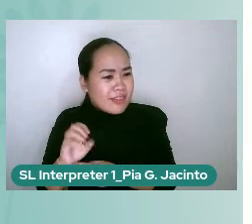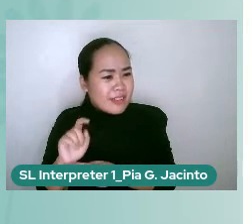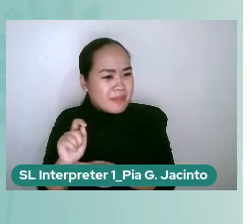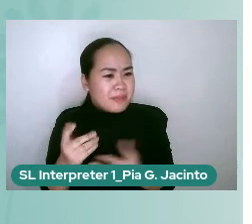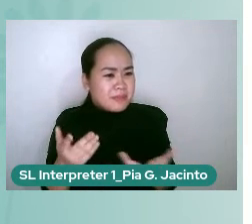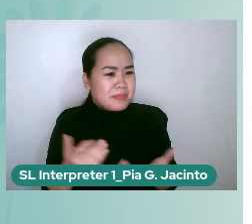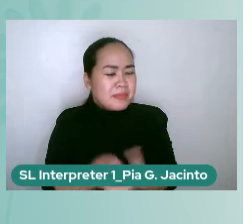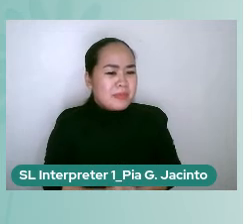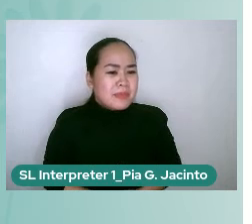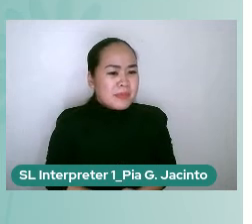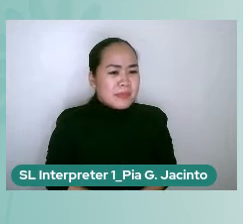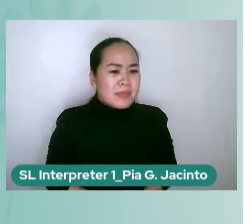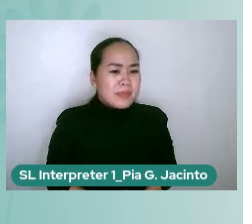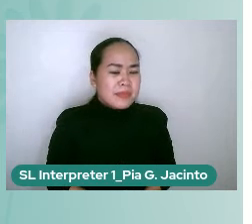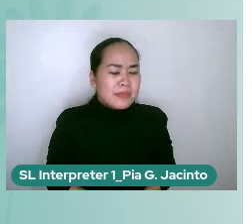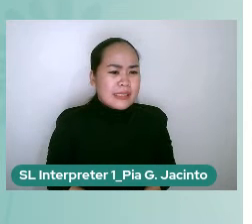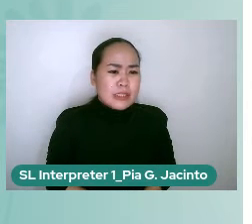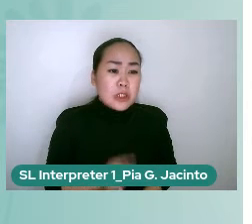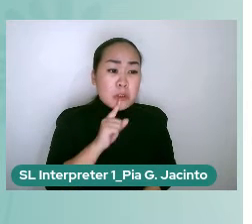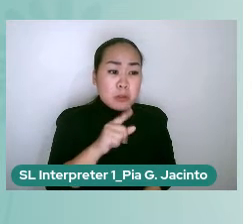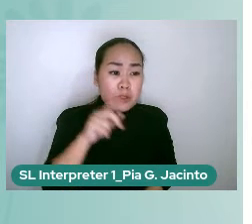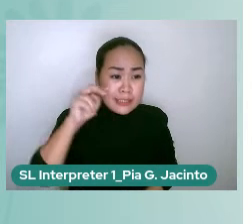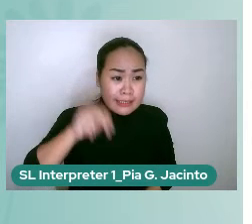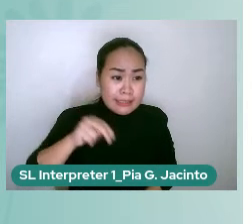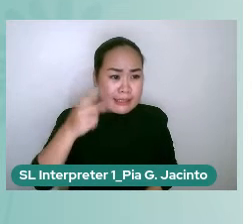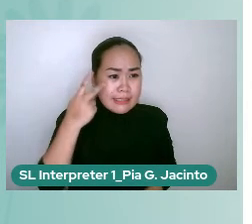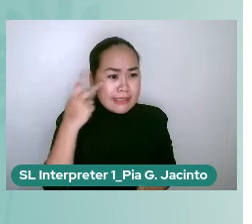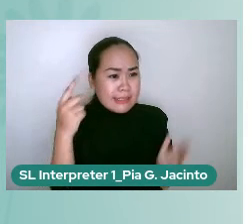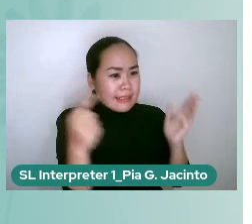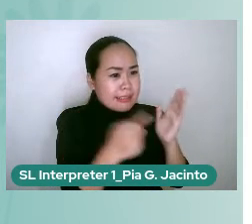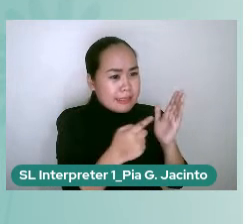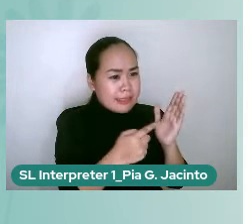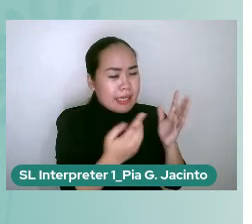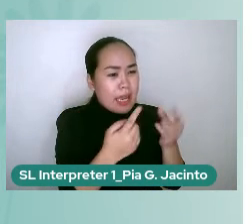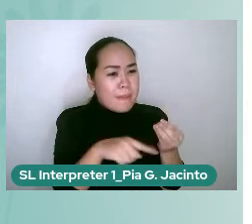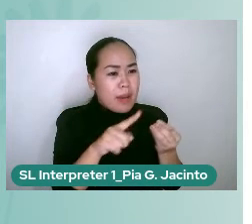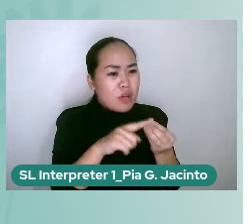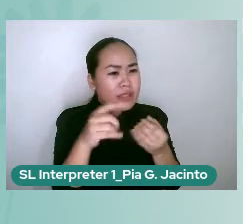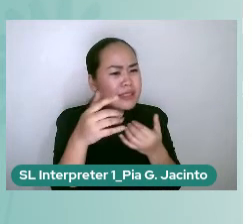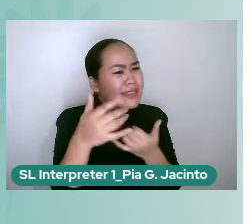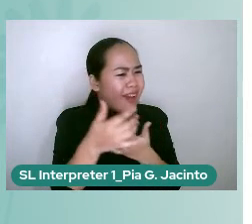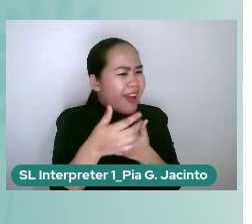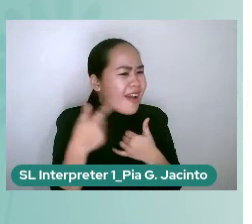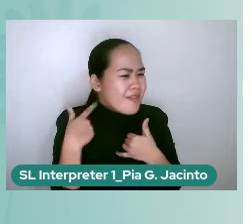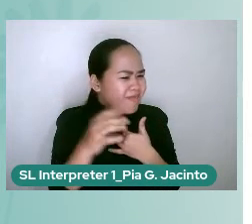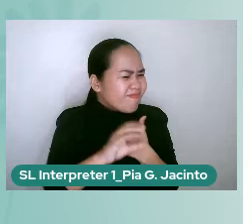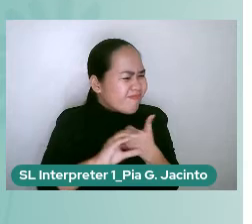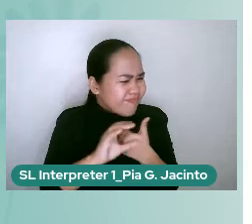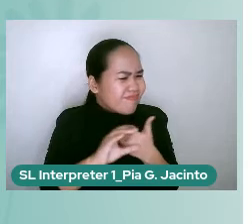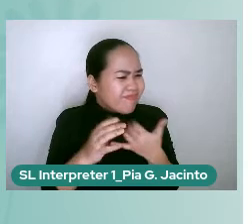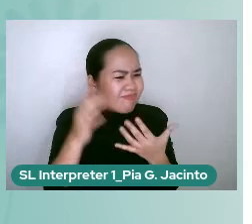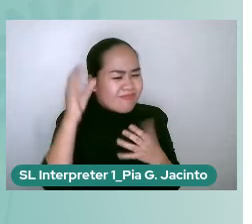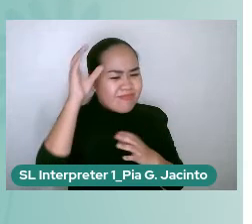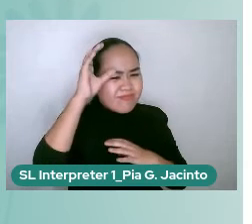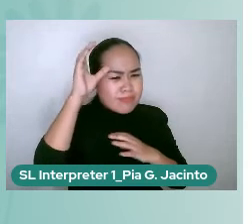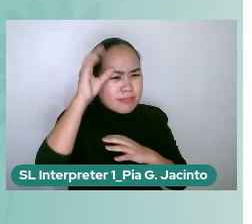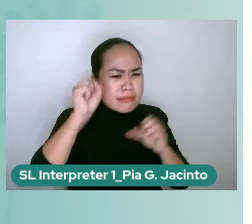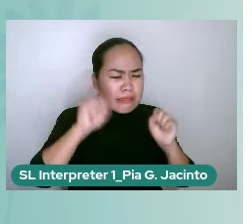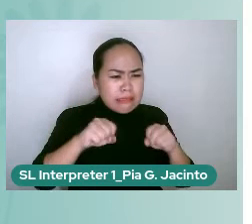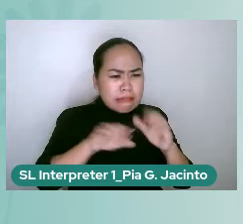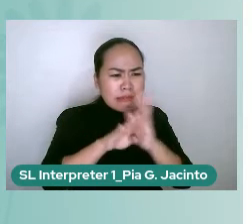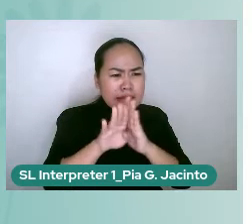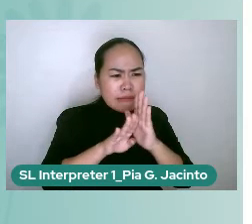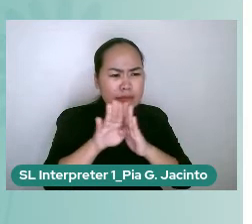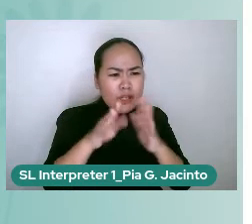To begin, we also have to recognize that cervical cancer is a very fluid field. The science is evolving constantly, and in